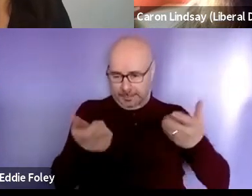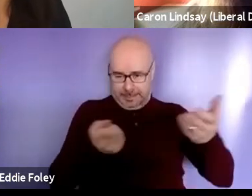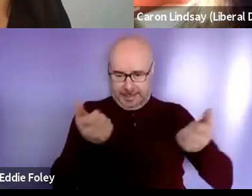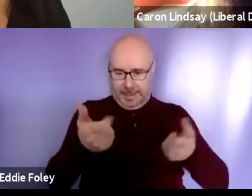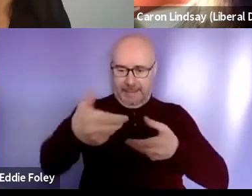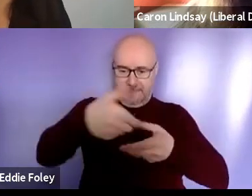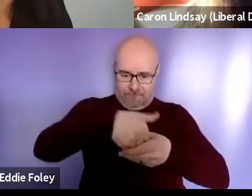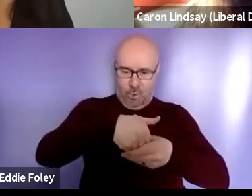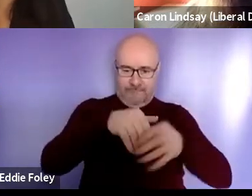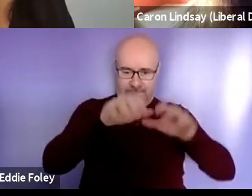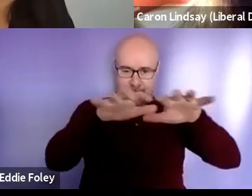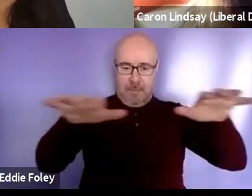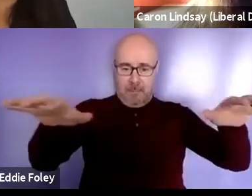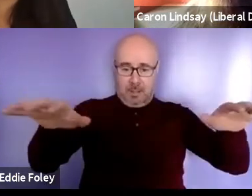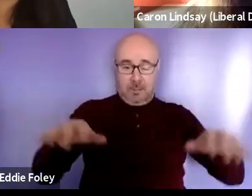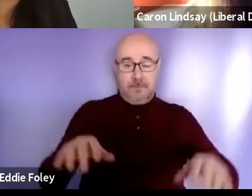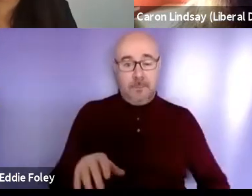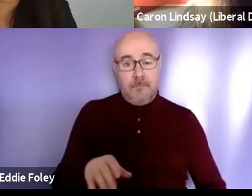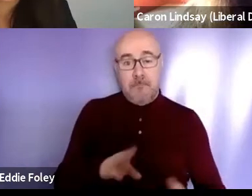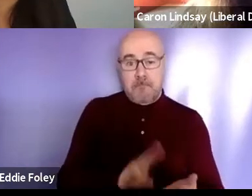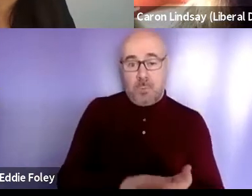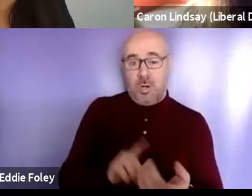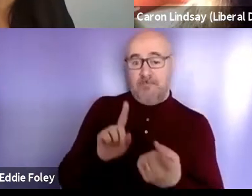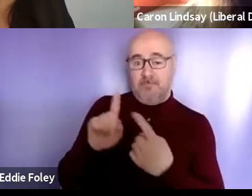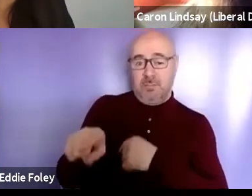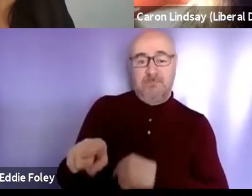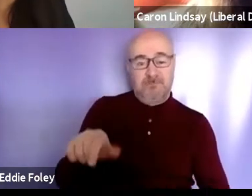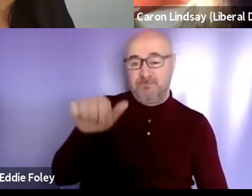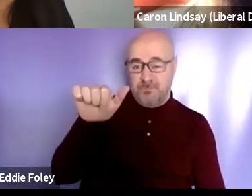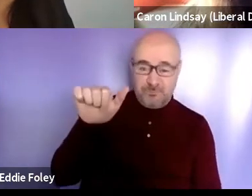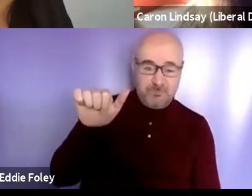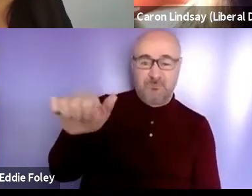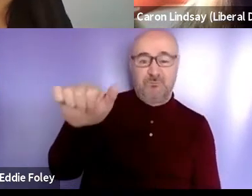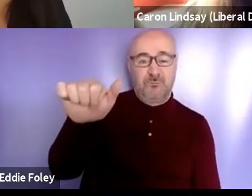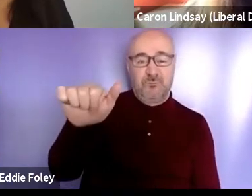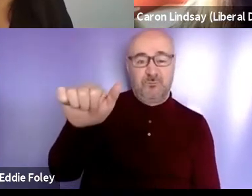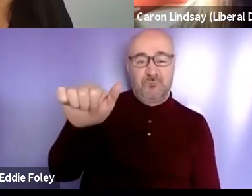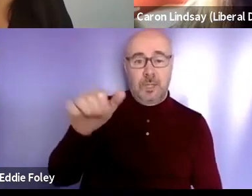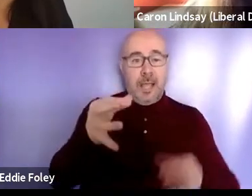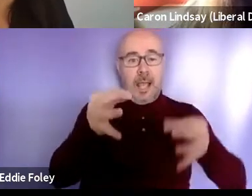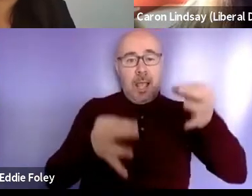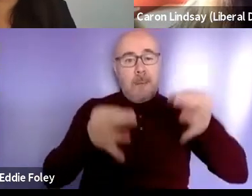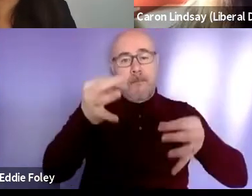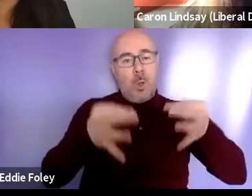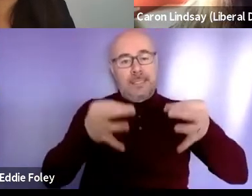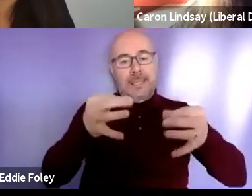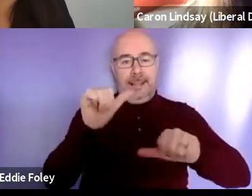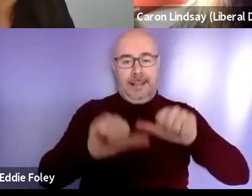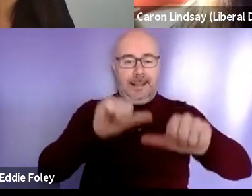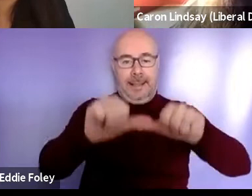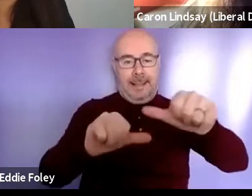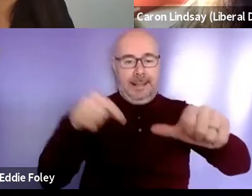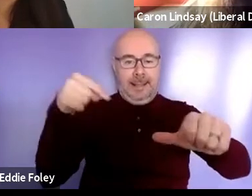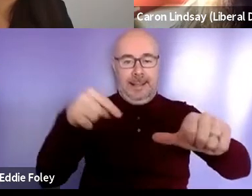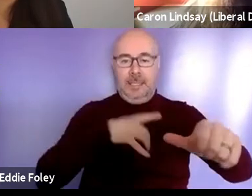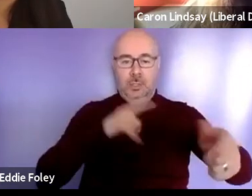Absolutely. I think we need to do our politics differently. We need bold system change. It's not just